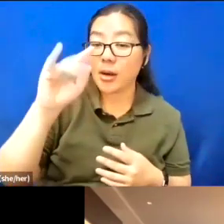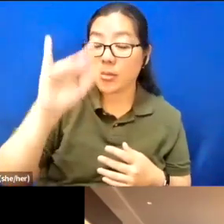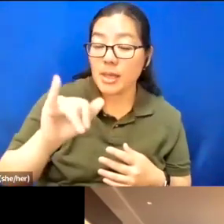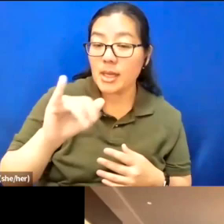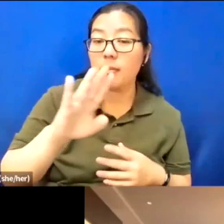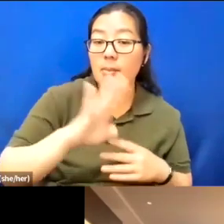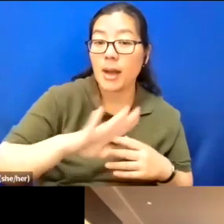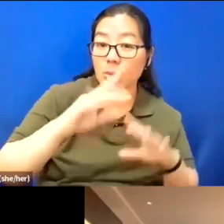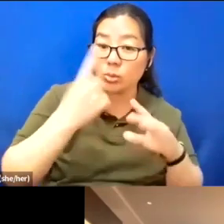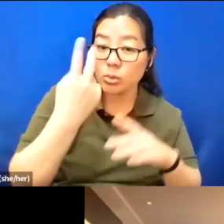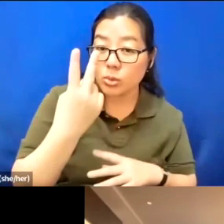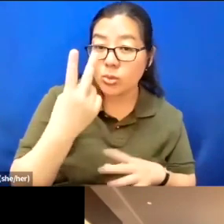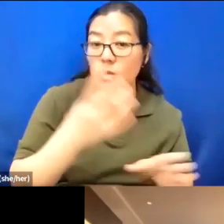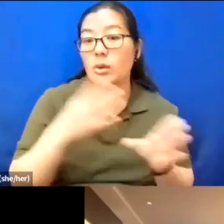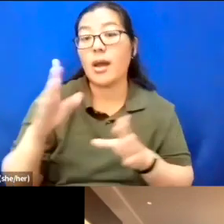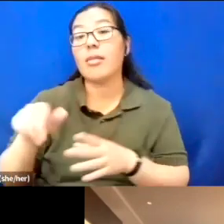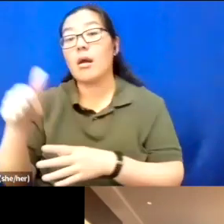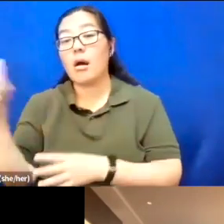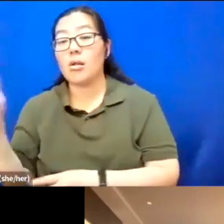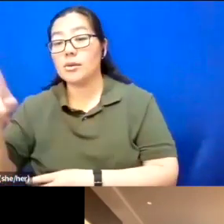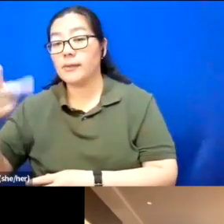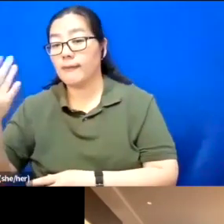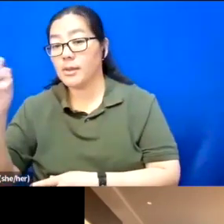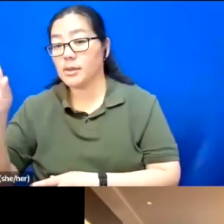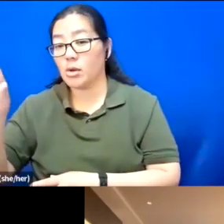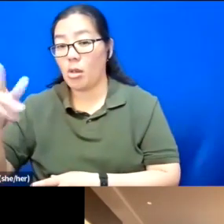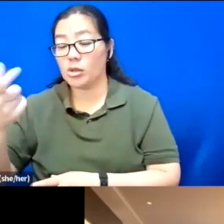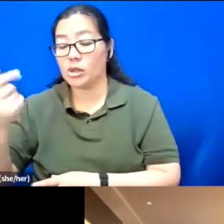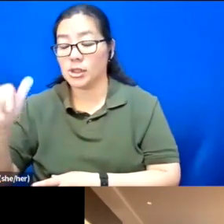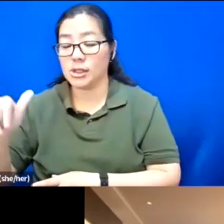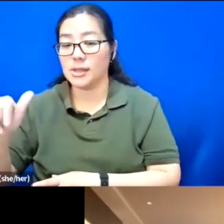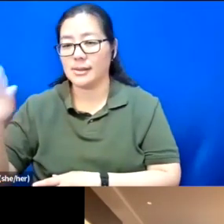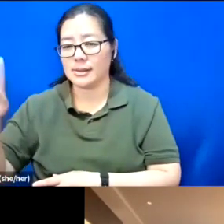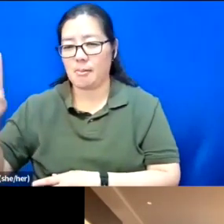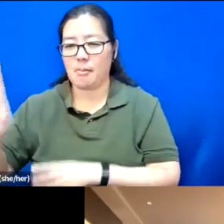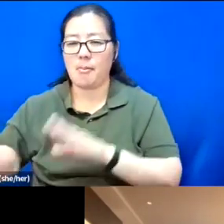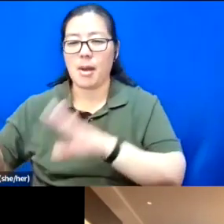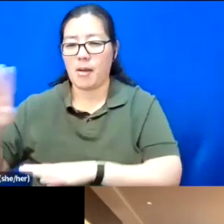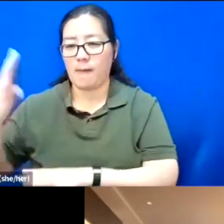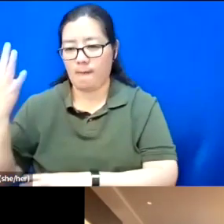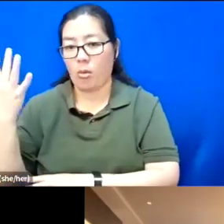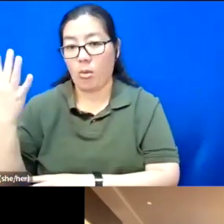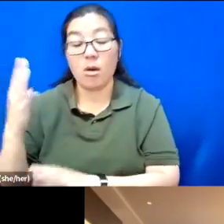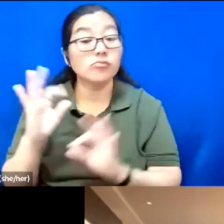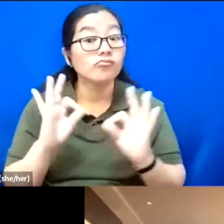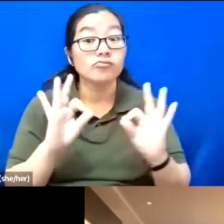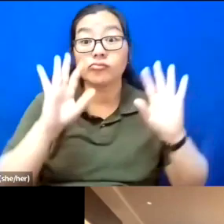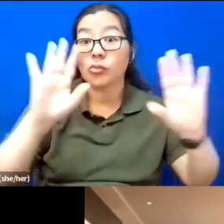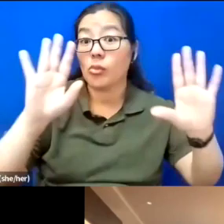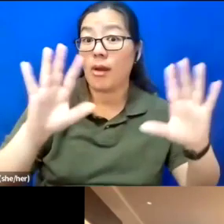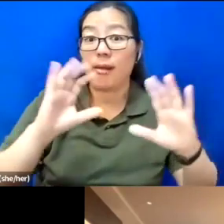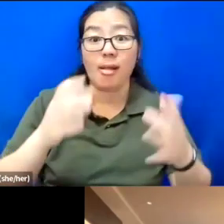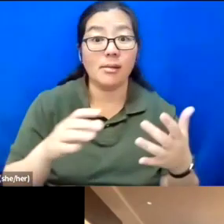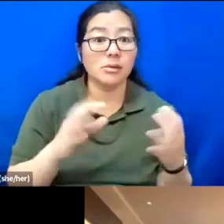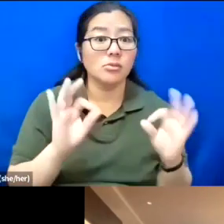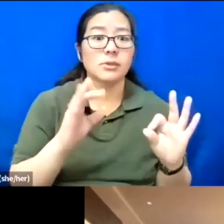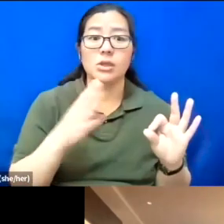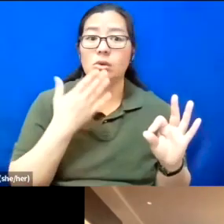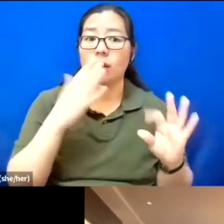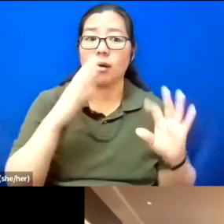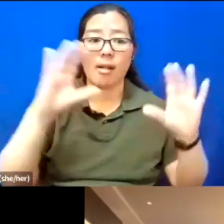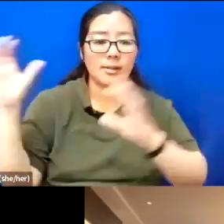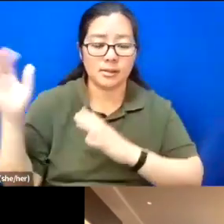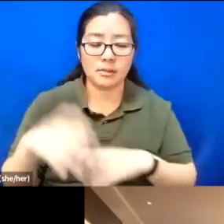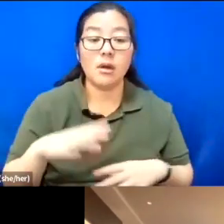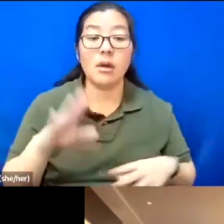other one is the physiology part, that's the bio 4 class. And those are great classes. They're very good classes. For the bio 2,